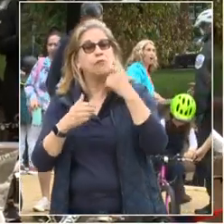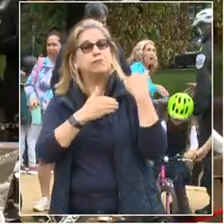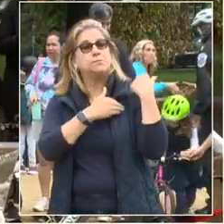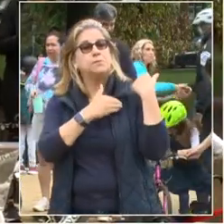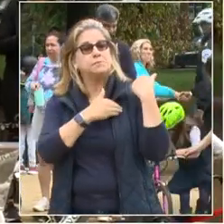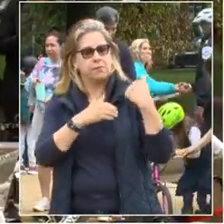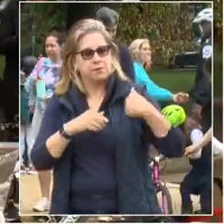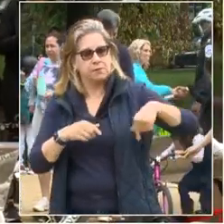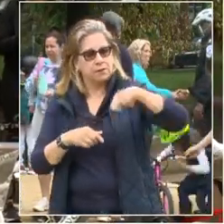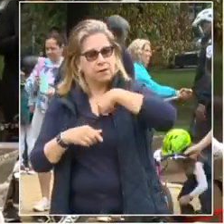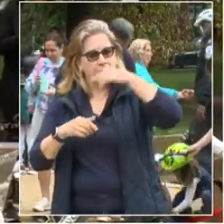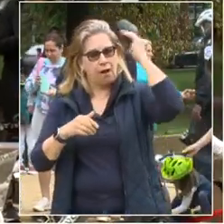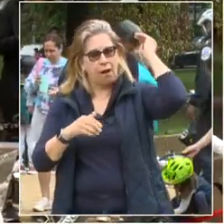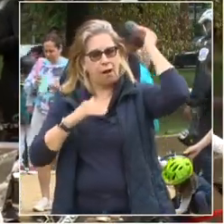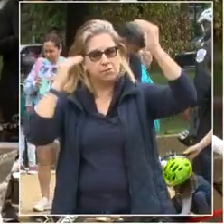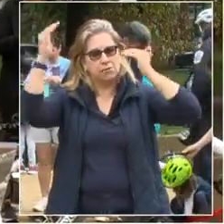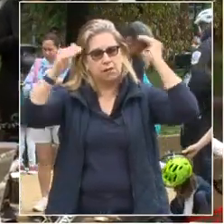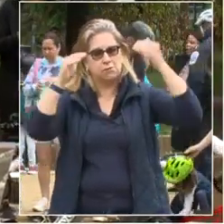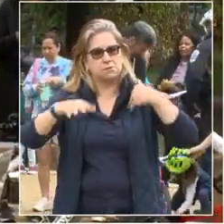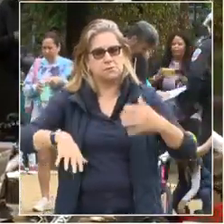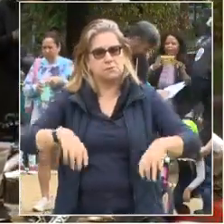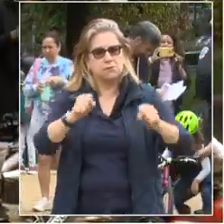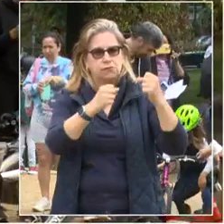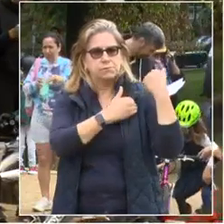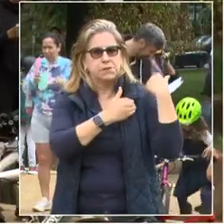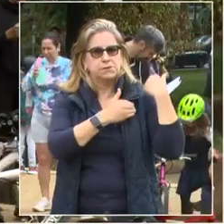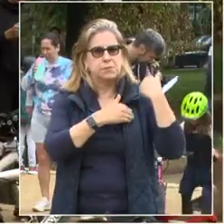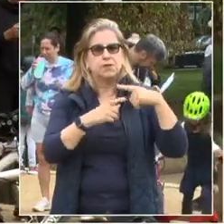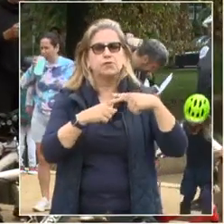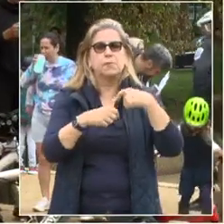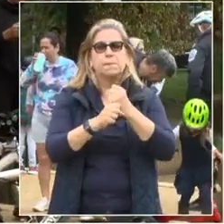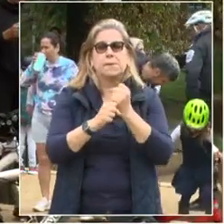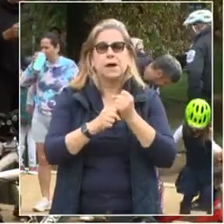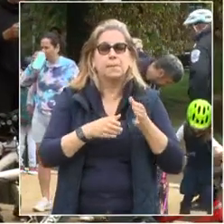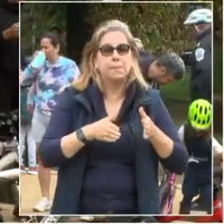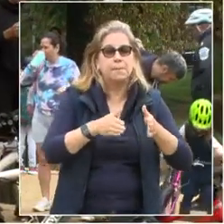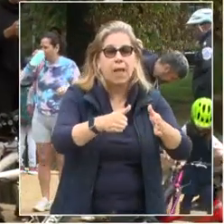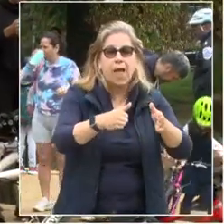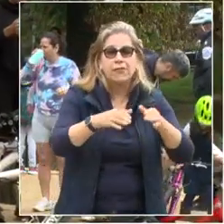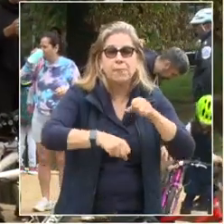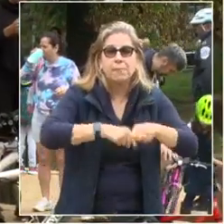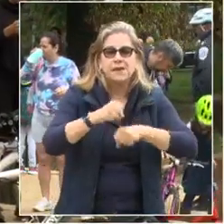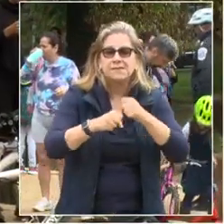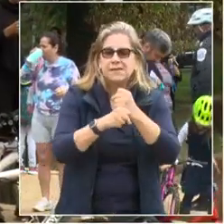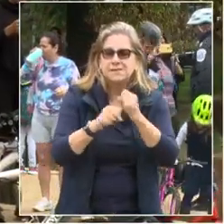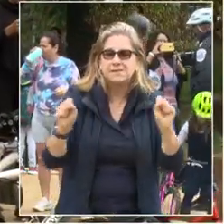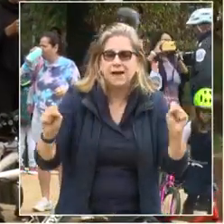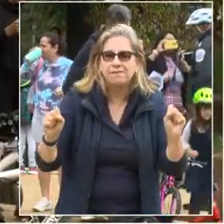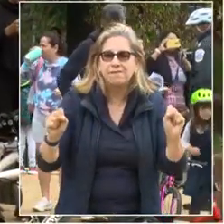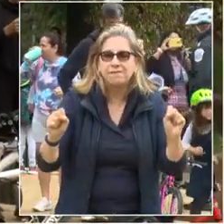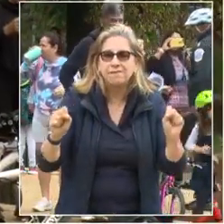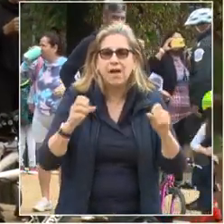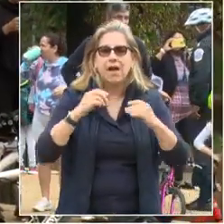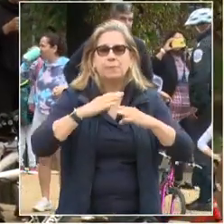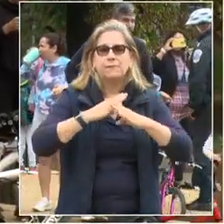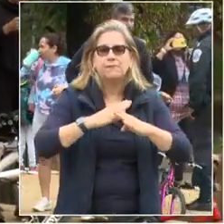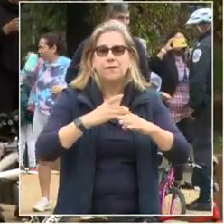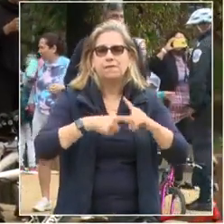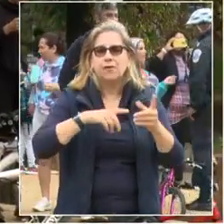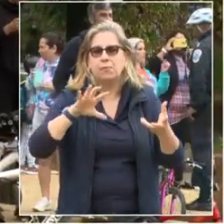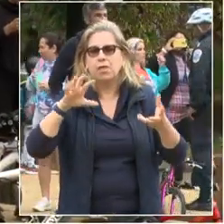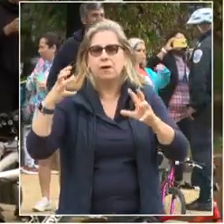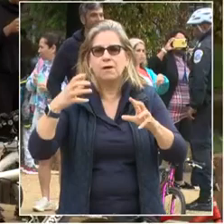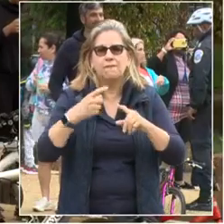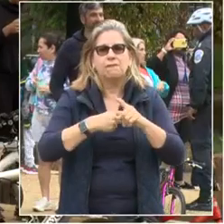safe intersections, protected bike lanes. That's what we've got to do to make sure that our kids, our families, and all of us can get around our community safely.